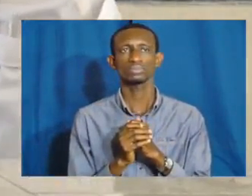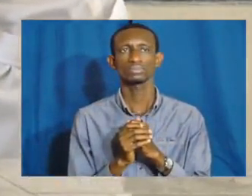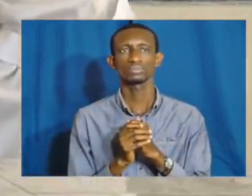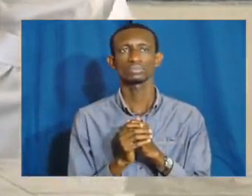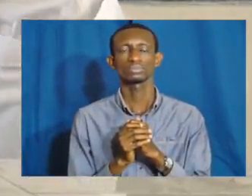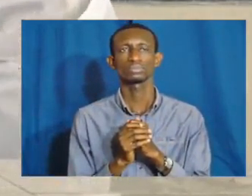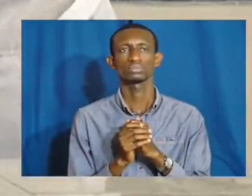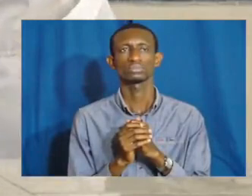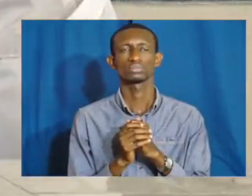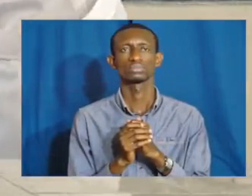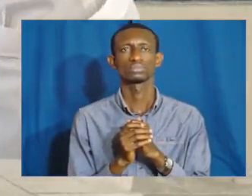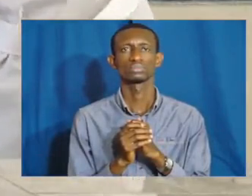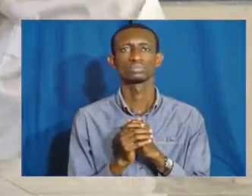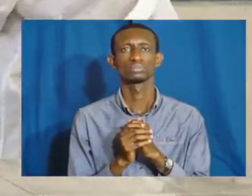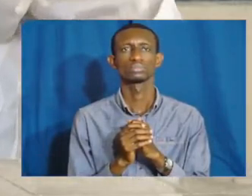Branched